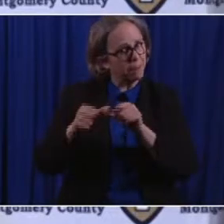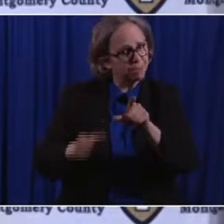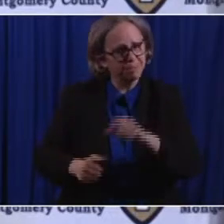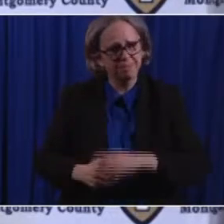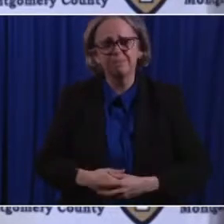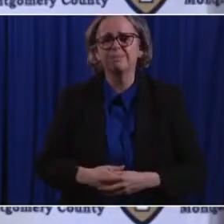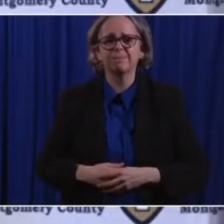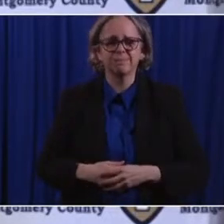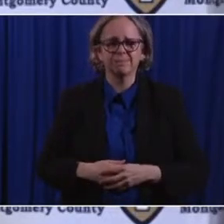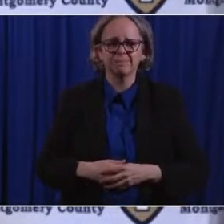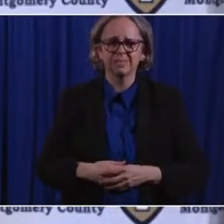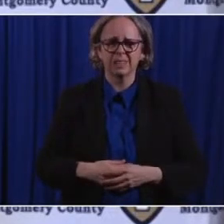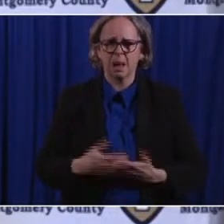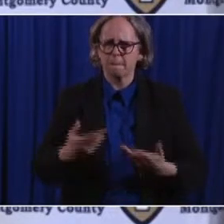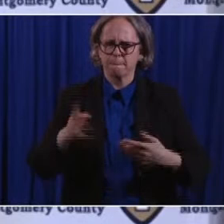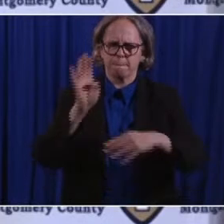businesses,